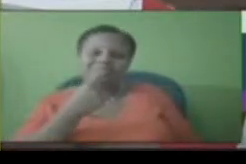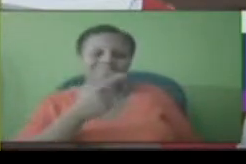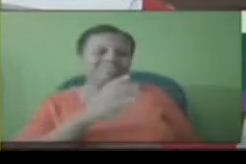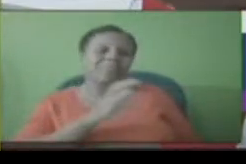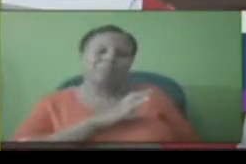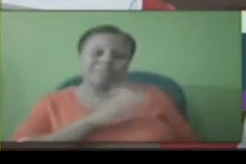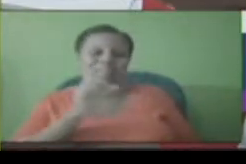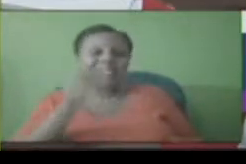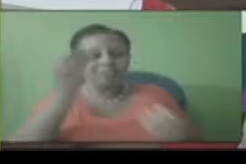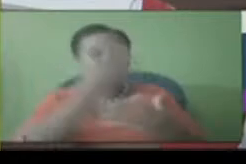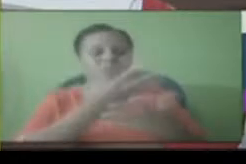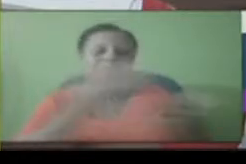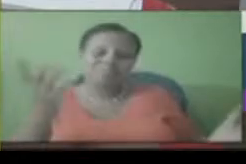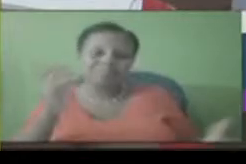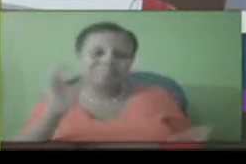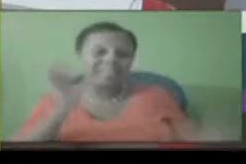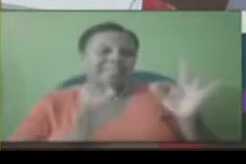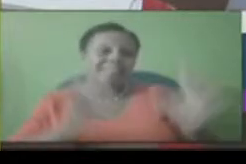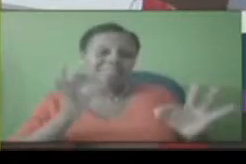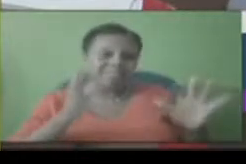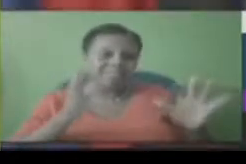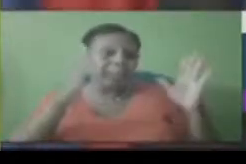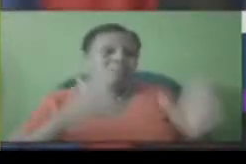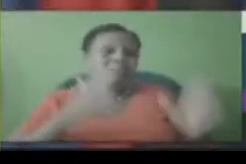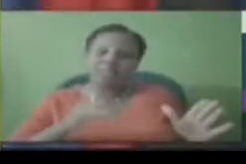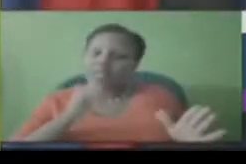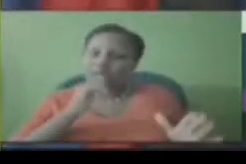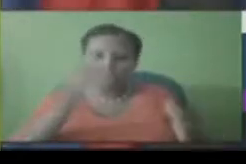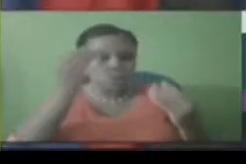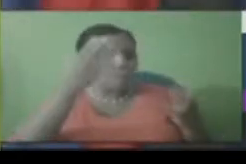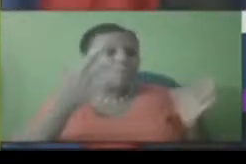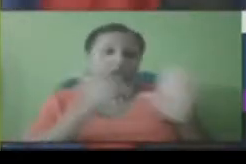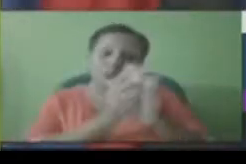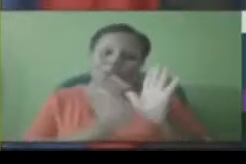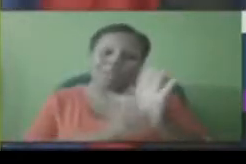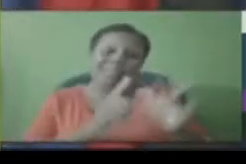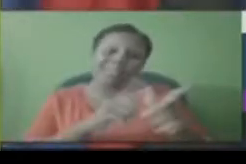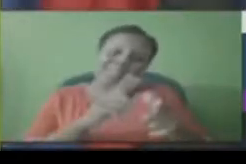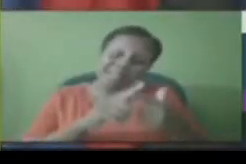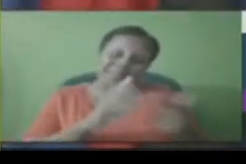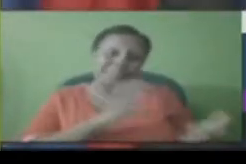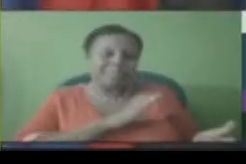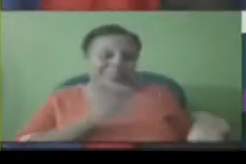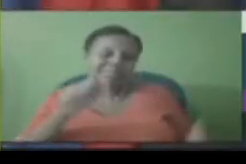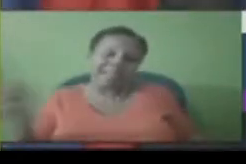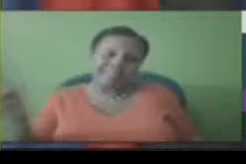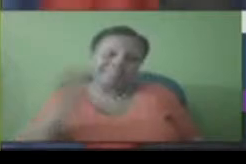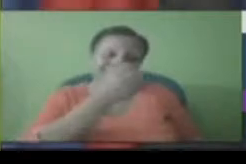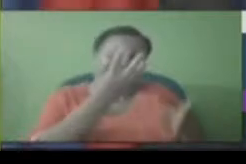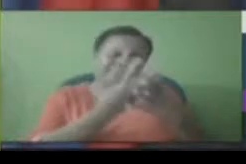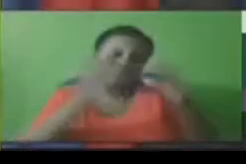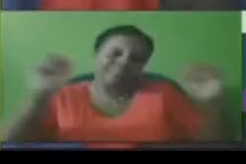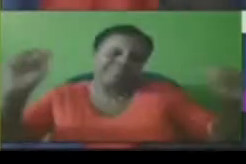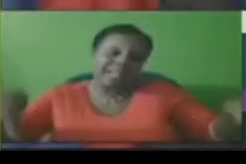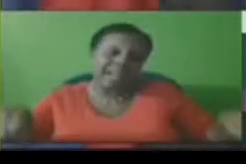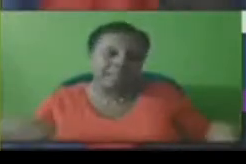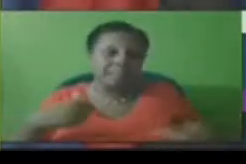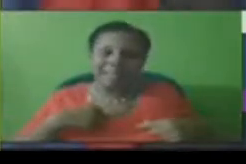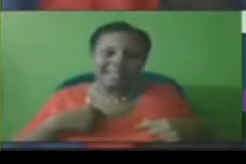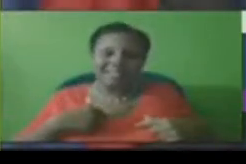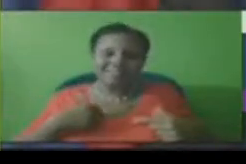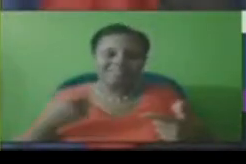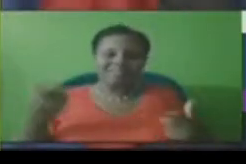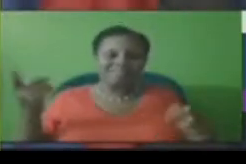know. Well, that's speaking in general terms. I have not identified the thief. I just identified the